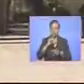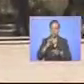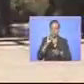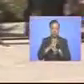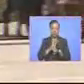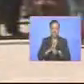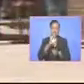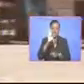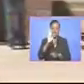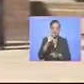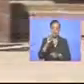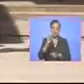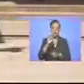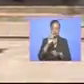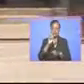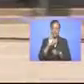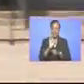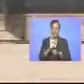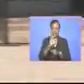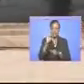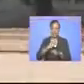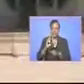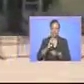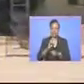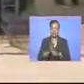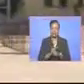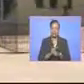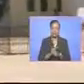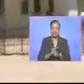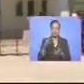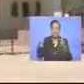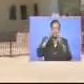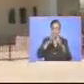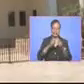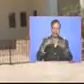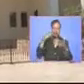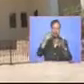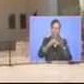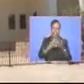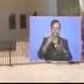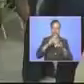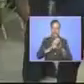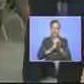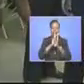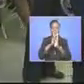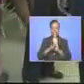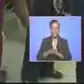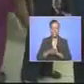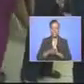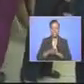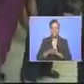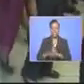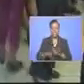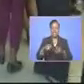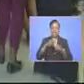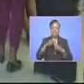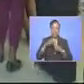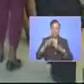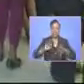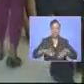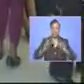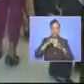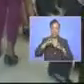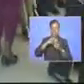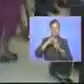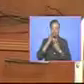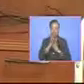youth unemployment much higher at 24.1%, the aim is to reach the population, particularly youth in their surroundings, to better assist them